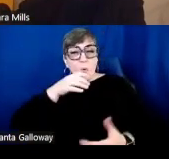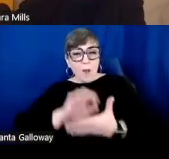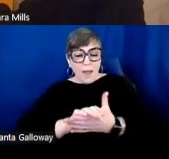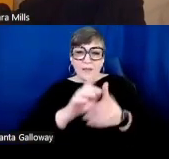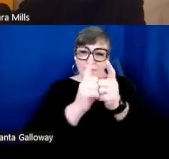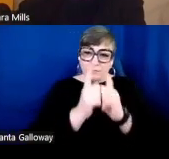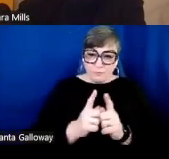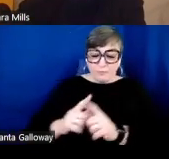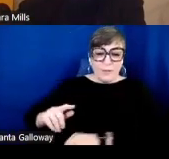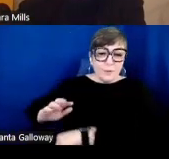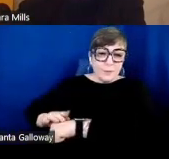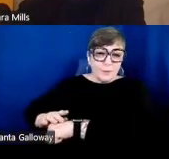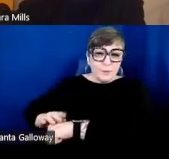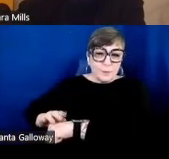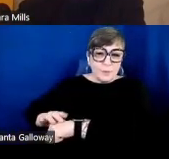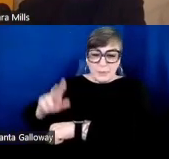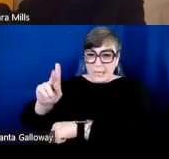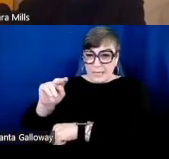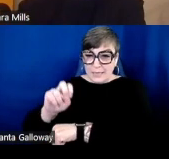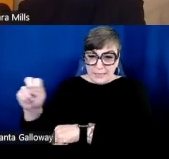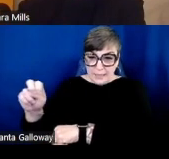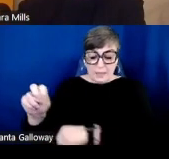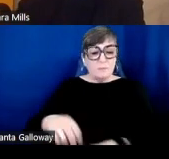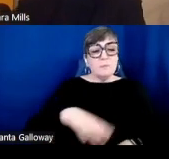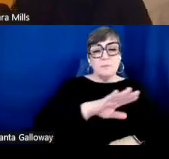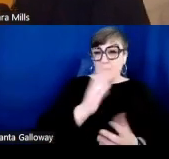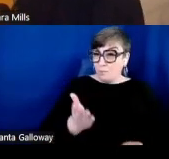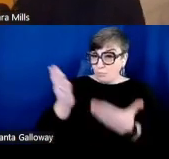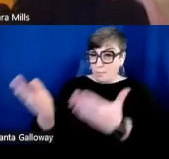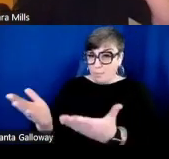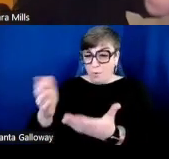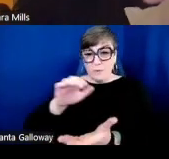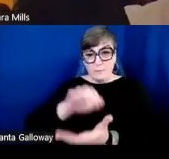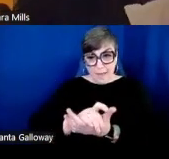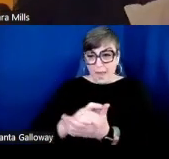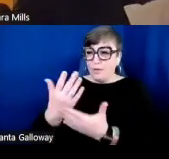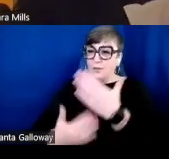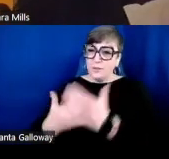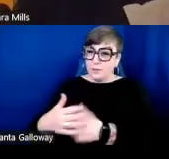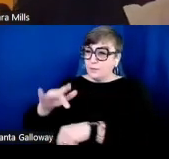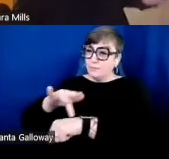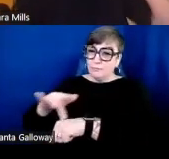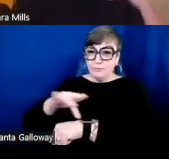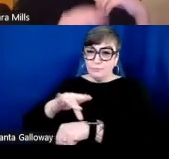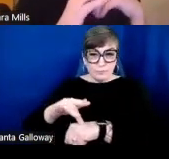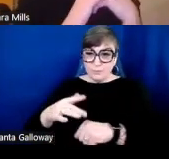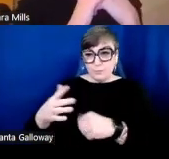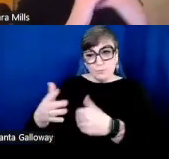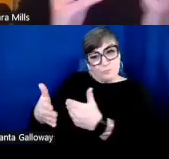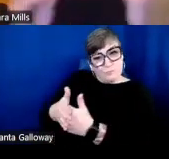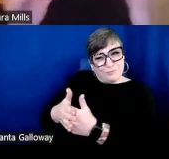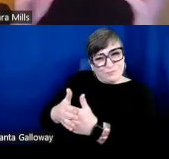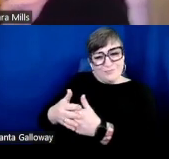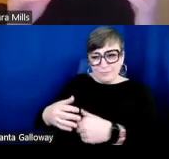knee and edison tapped his marriage proposal on her hand delighting in the merger of speed with intimacy he